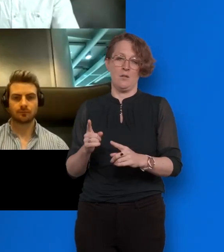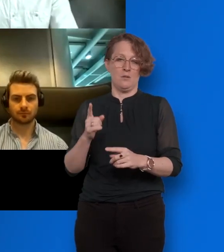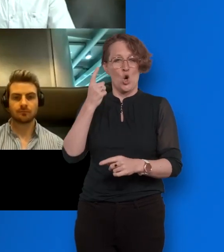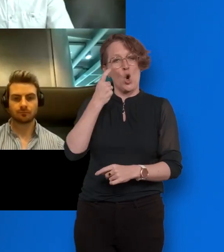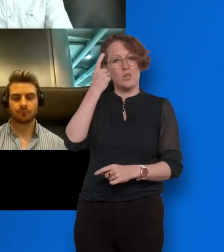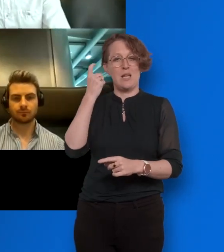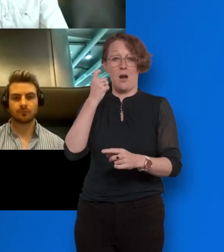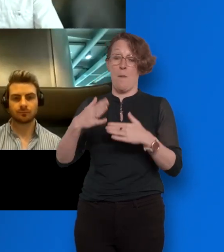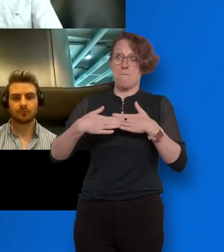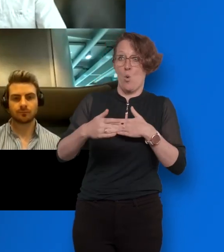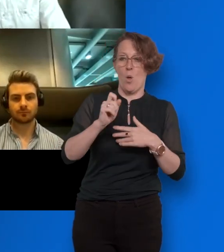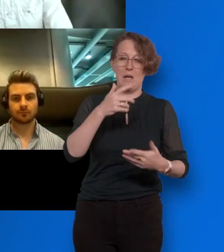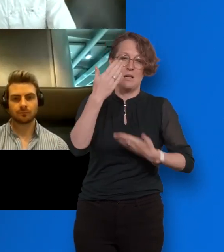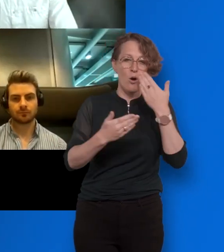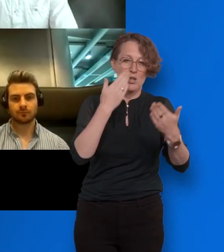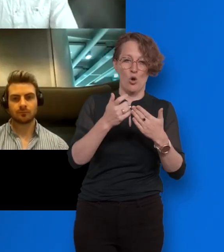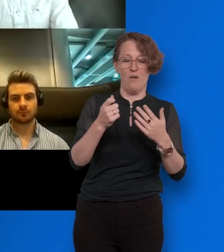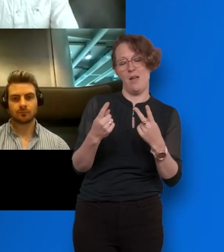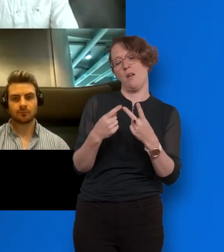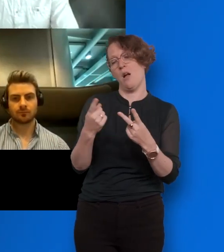the narrative and looks at other aspects too.